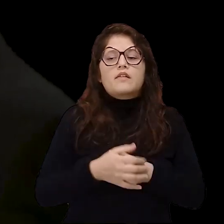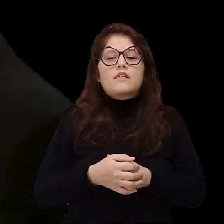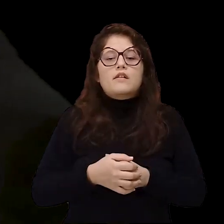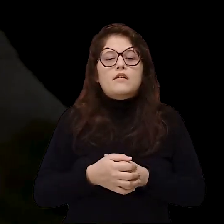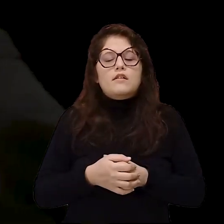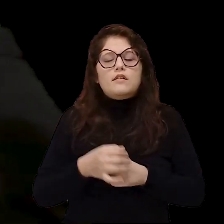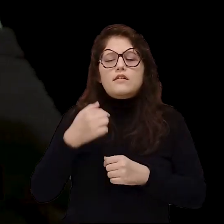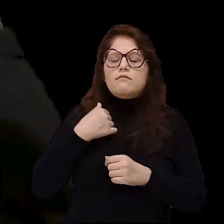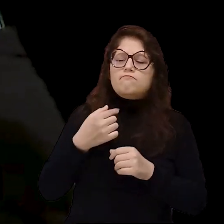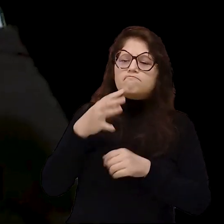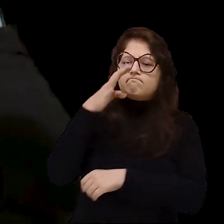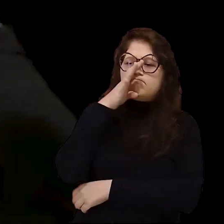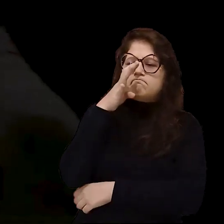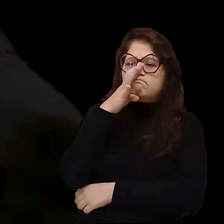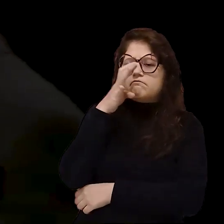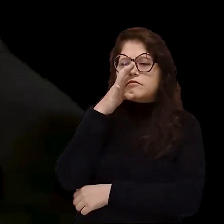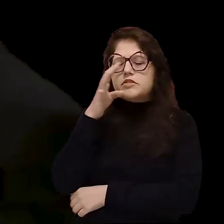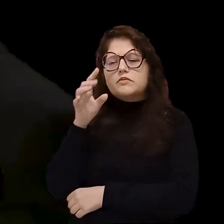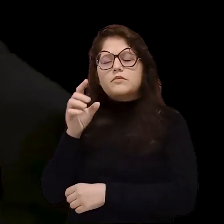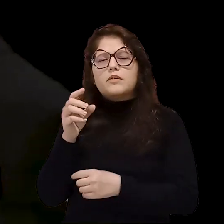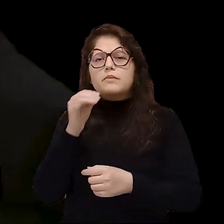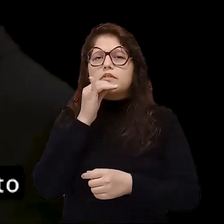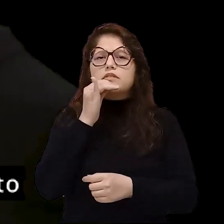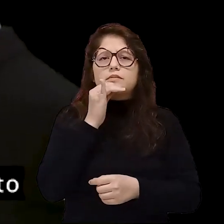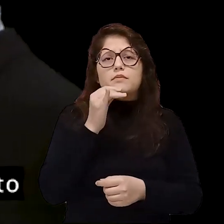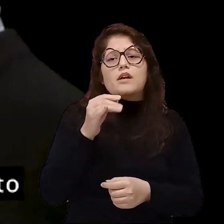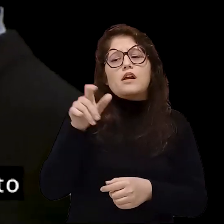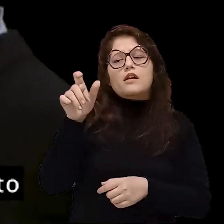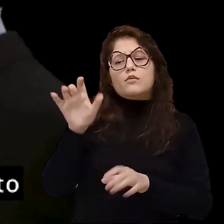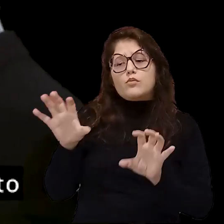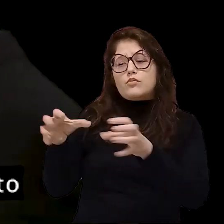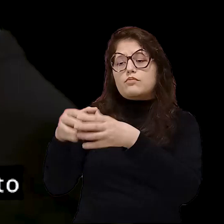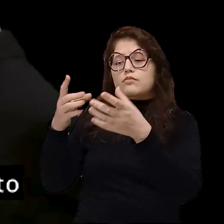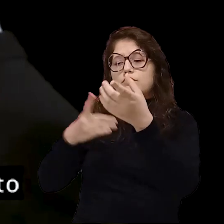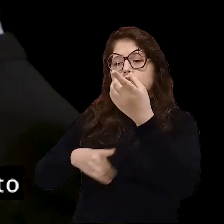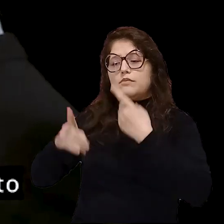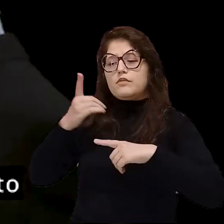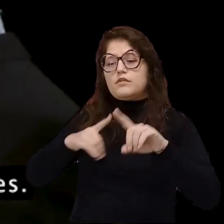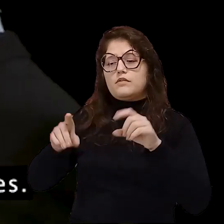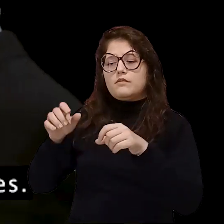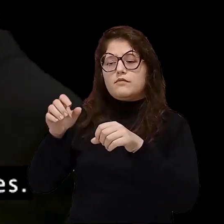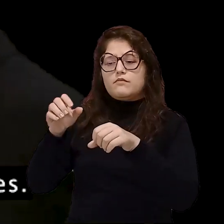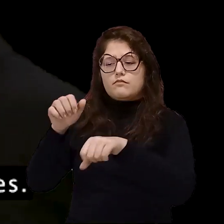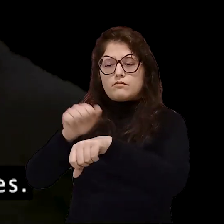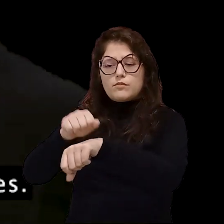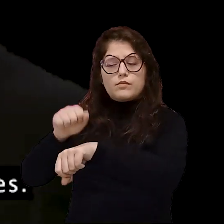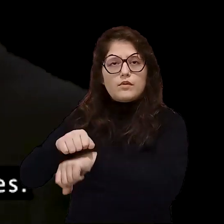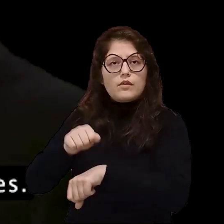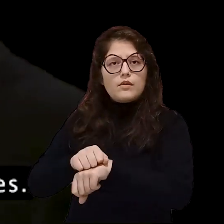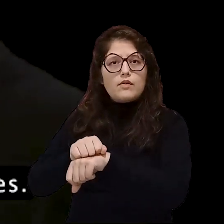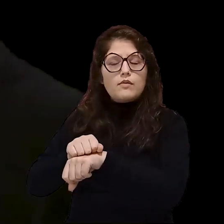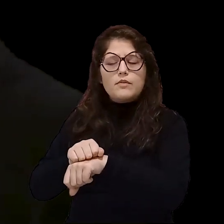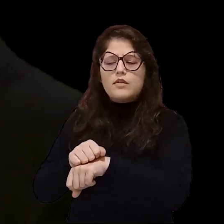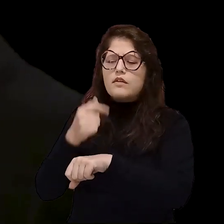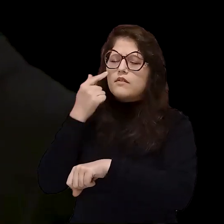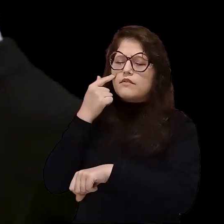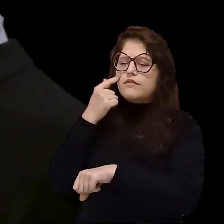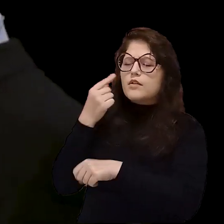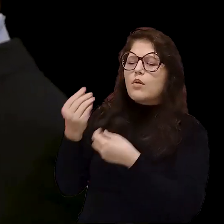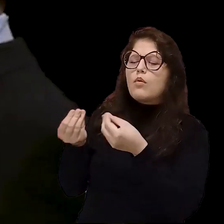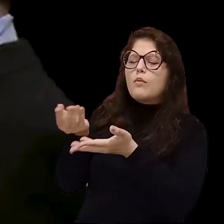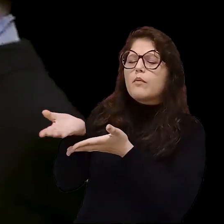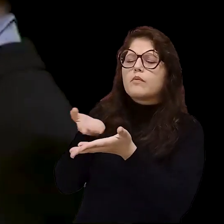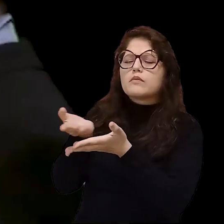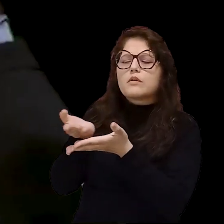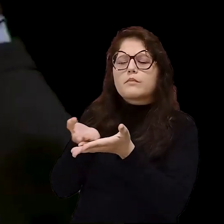look at how it operated in a variety of other contexts. And one of the things I was most interested in was depression among the indigent. And so I went